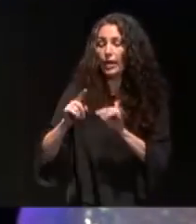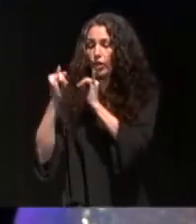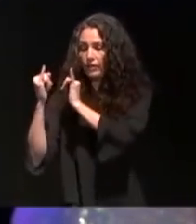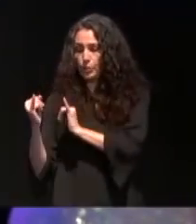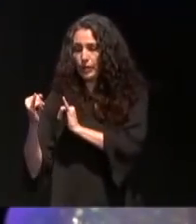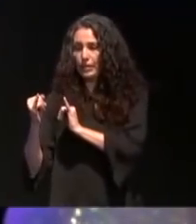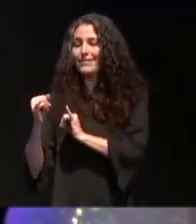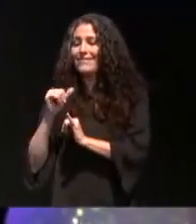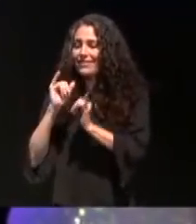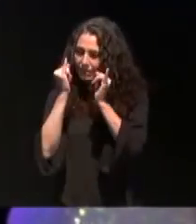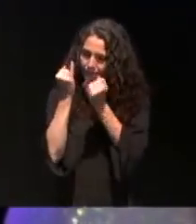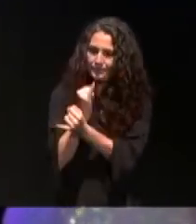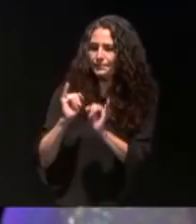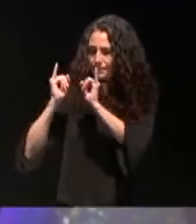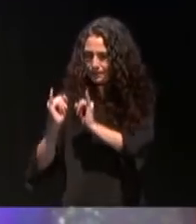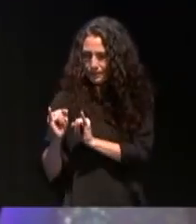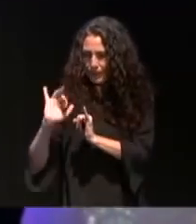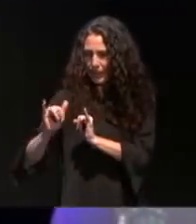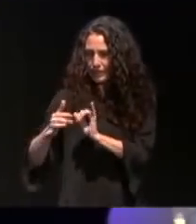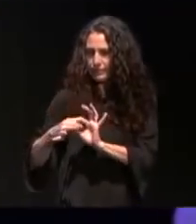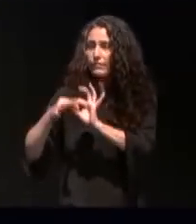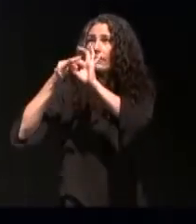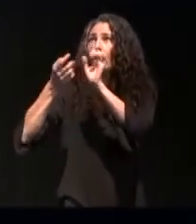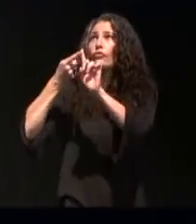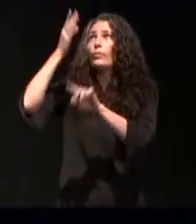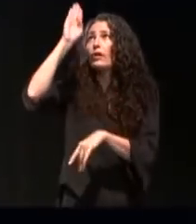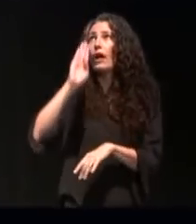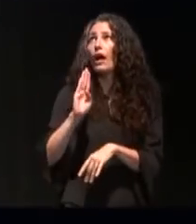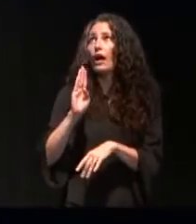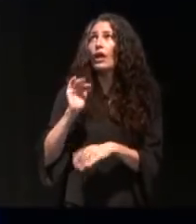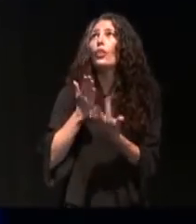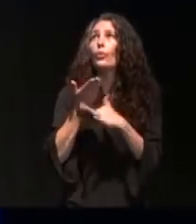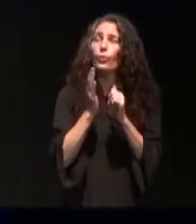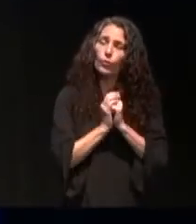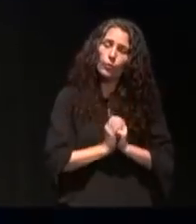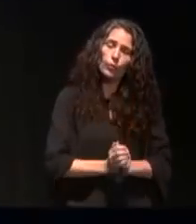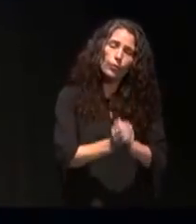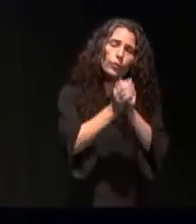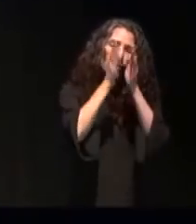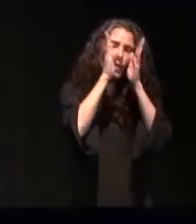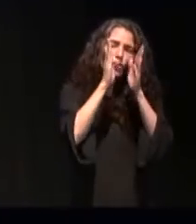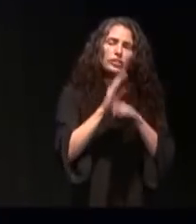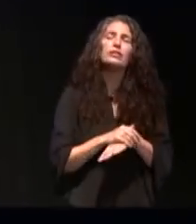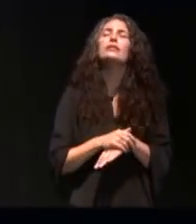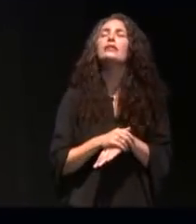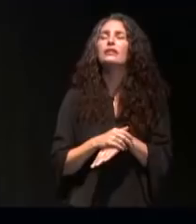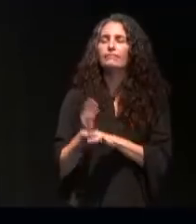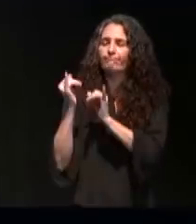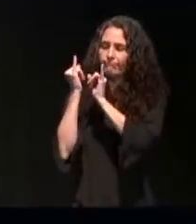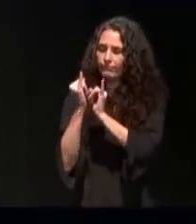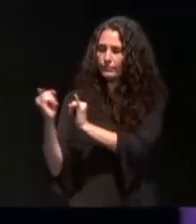indivisibility comes directly from God. And through your prayer, you begin to listen to your individuality rather than